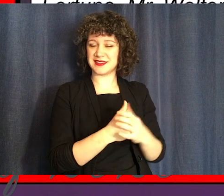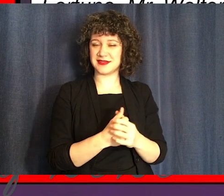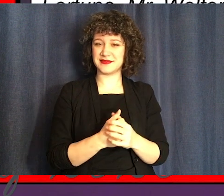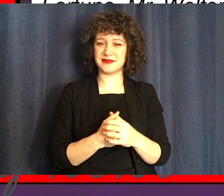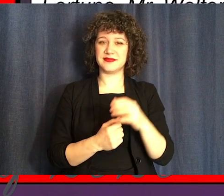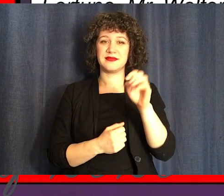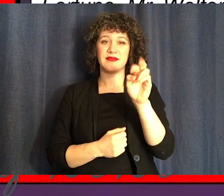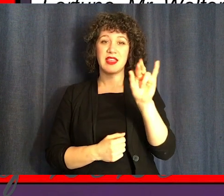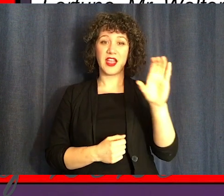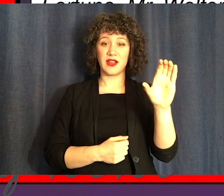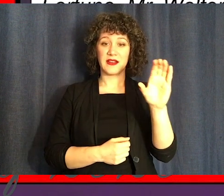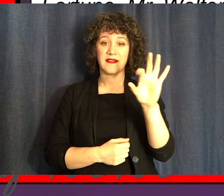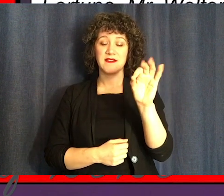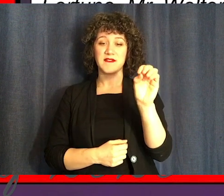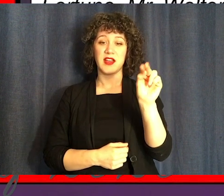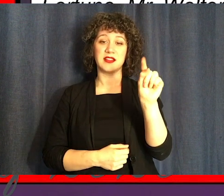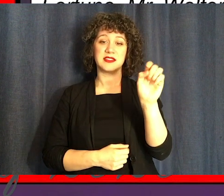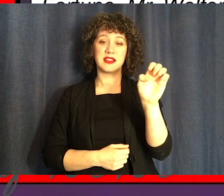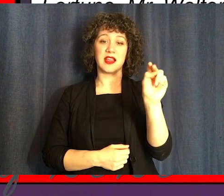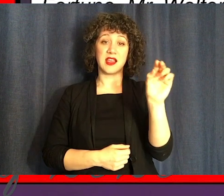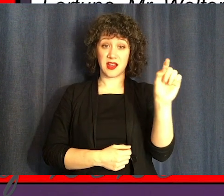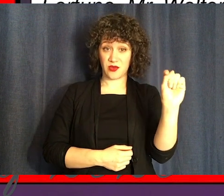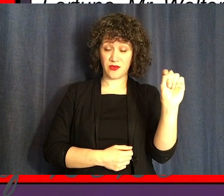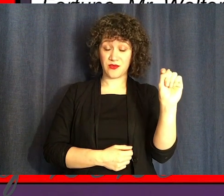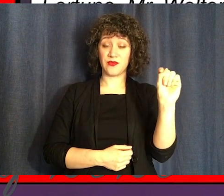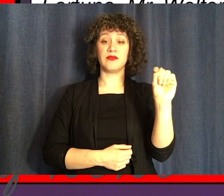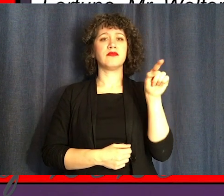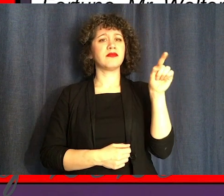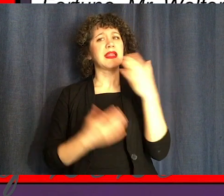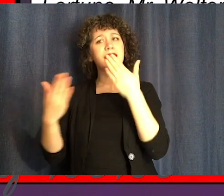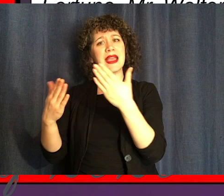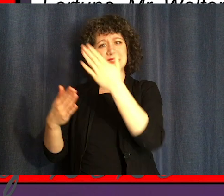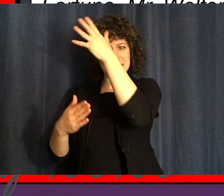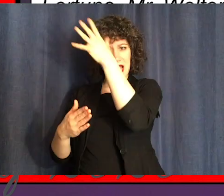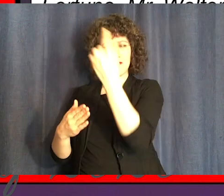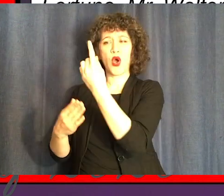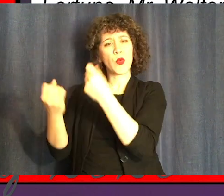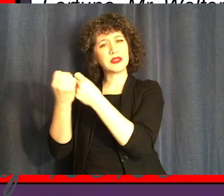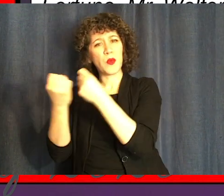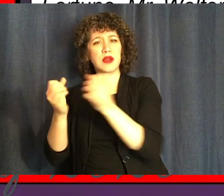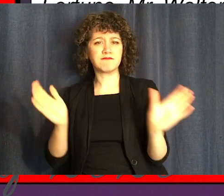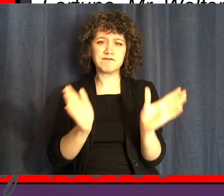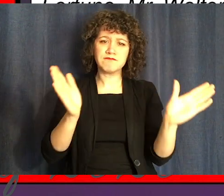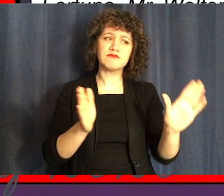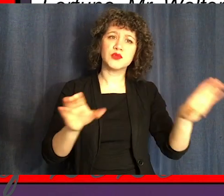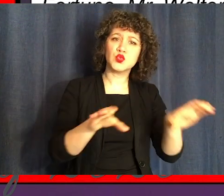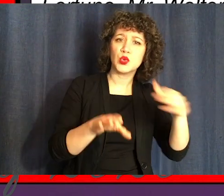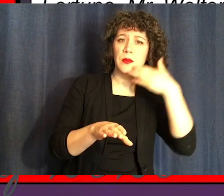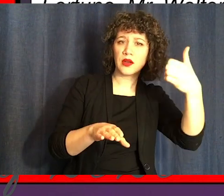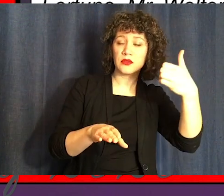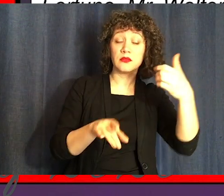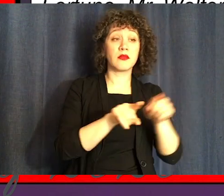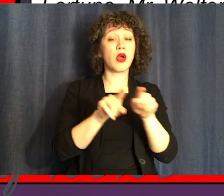Eric Fontenot. Eric would like to thank his dad for always being supportive and pushing him to do better. He would also like to